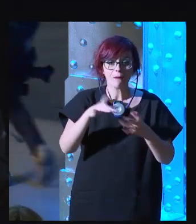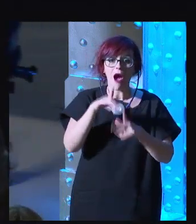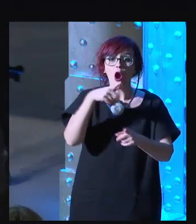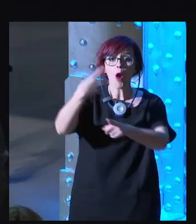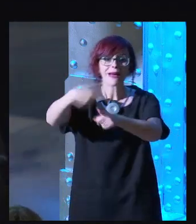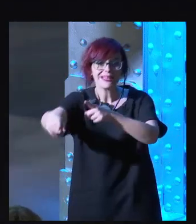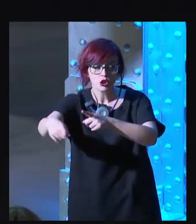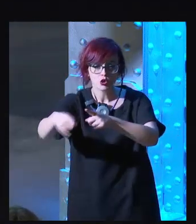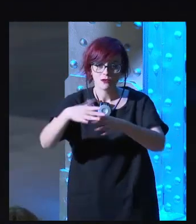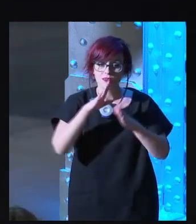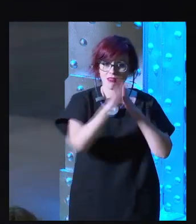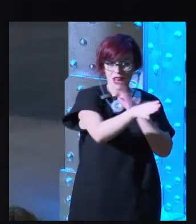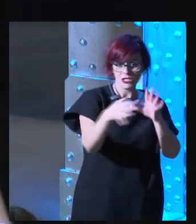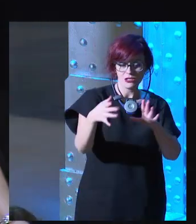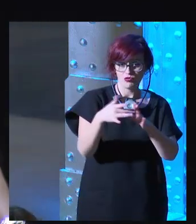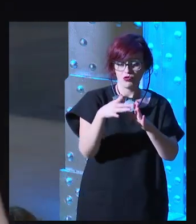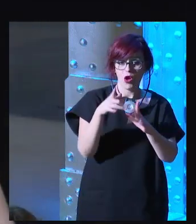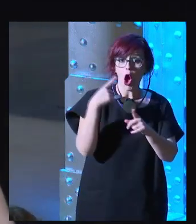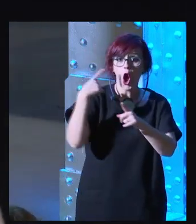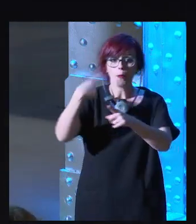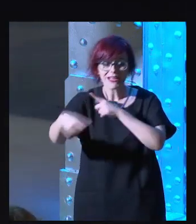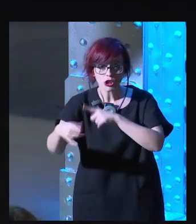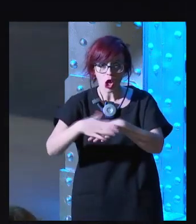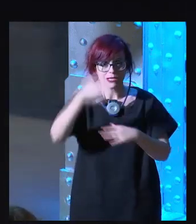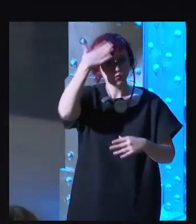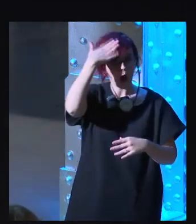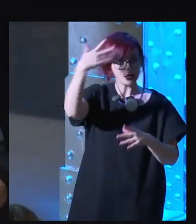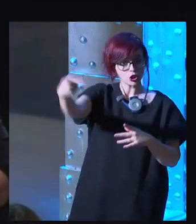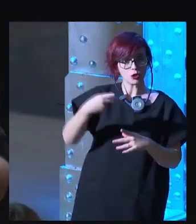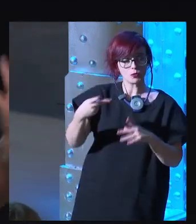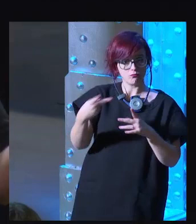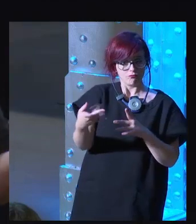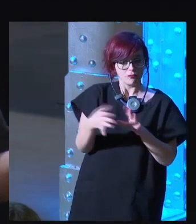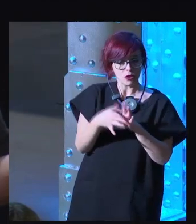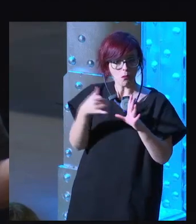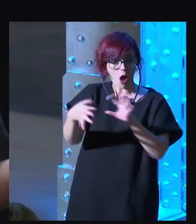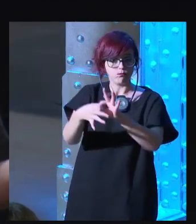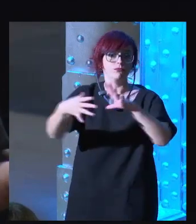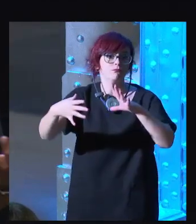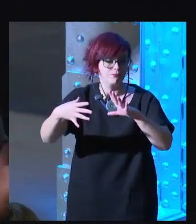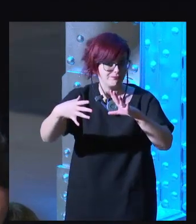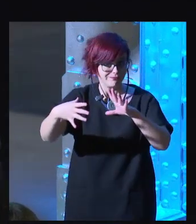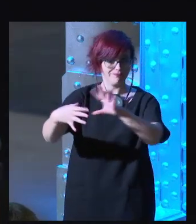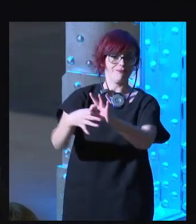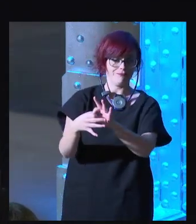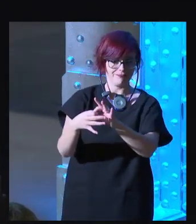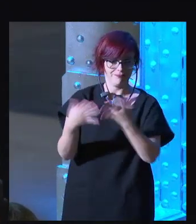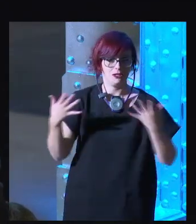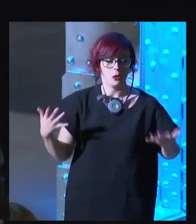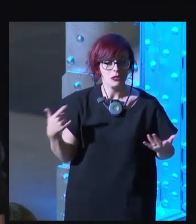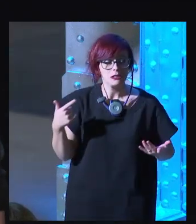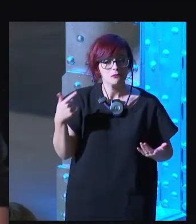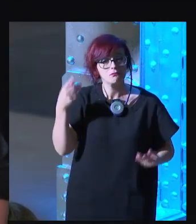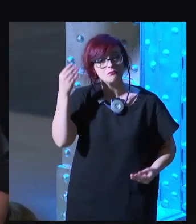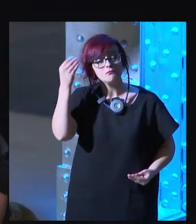science. So the temptation just to change it, you should change it. I was talking to my publisher